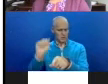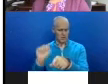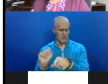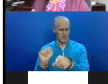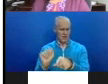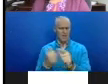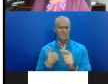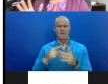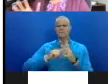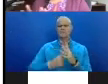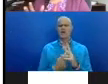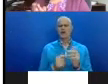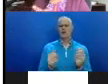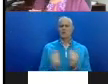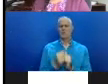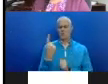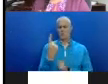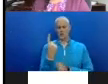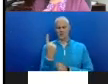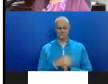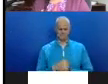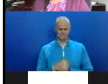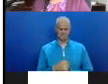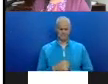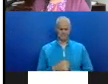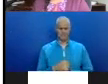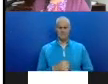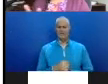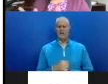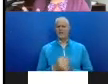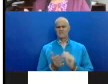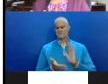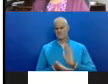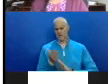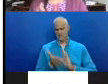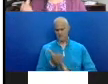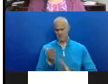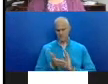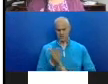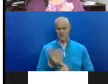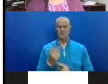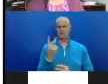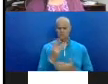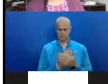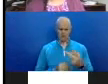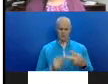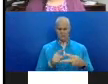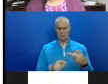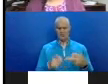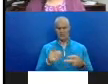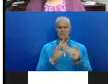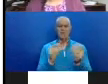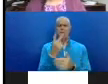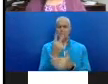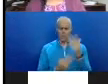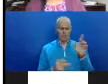start with one just operational question. And it's two-part. You mentioned working with both